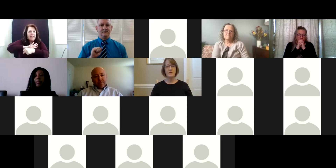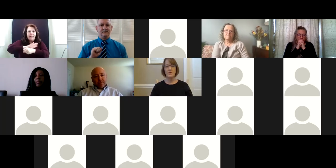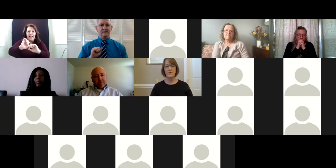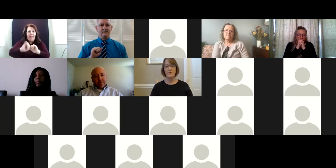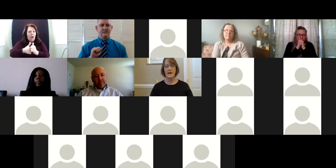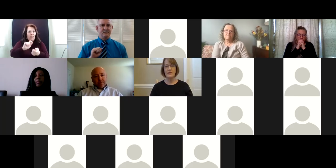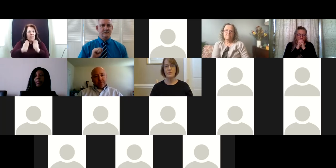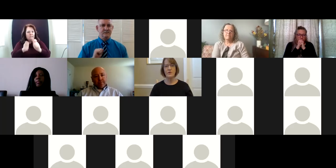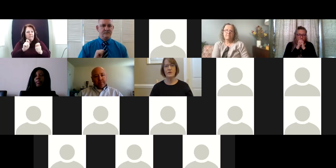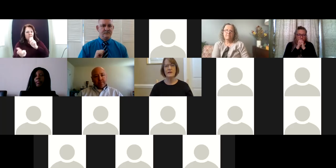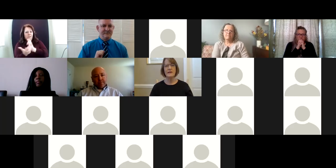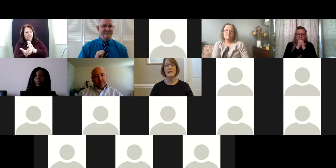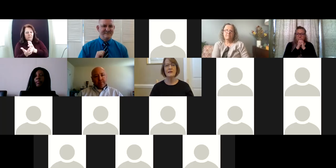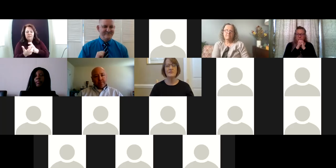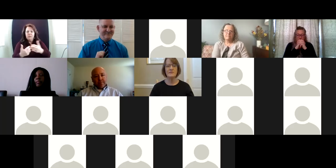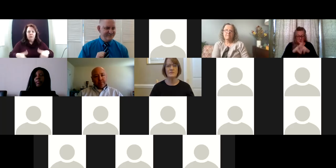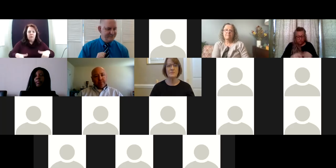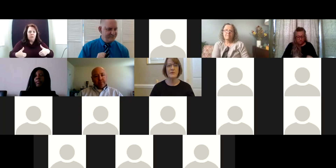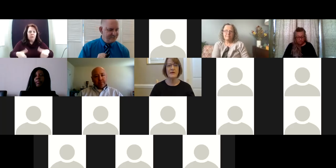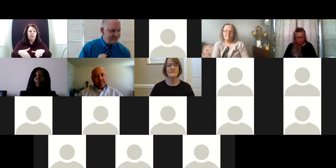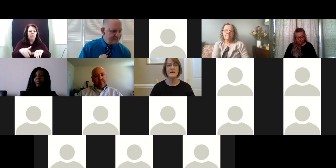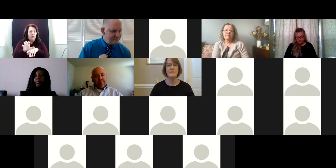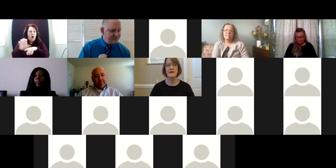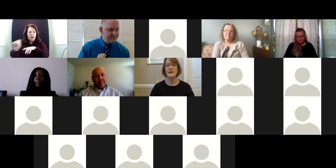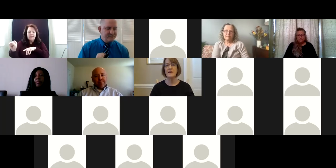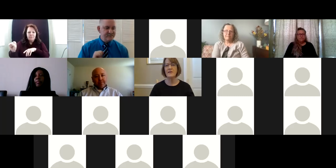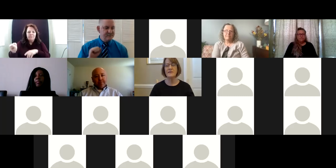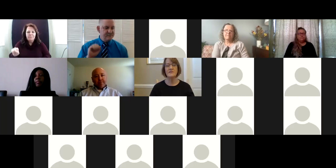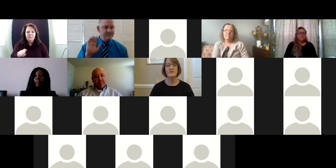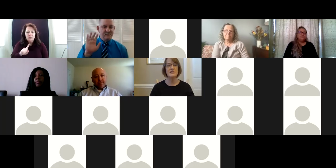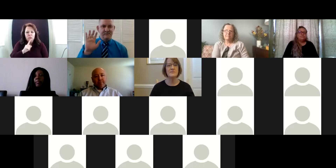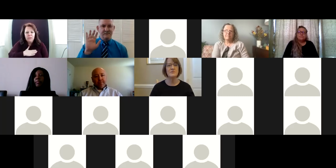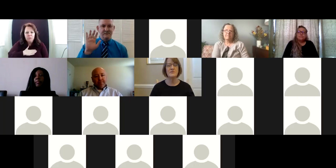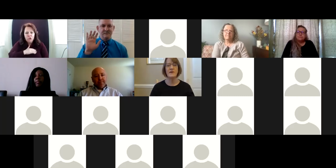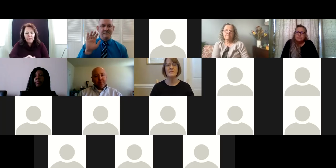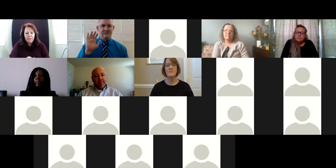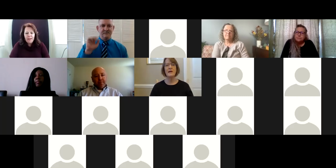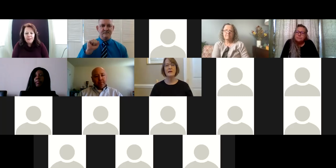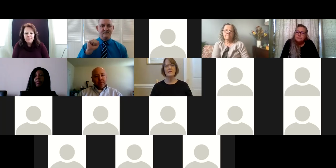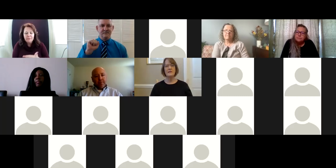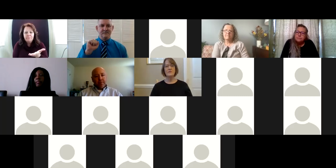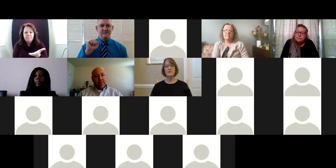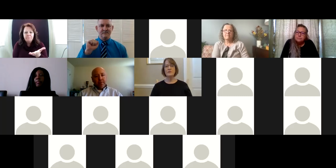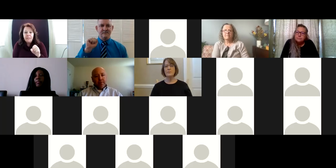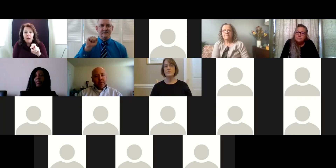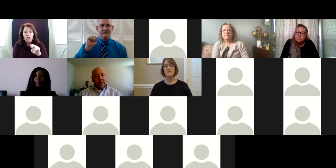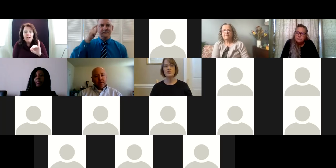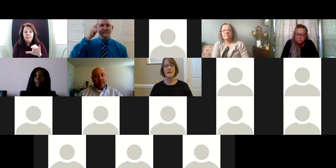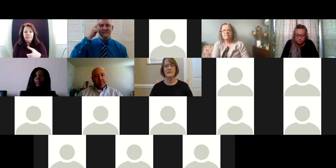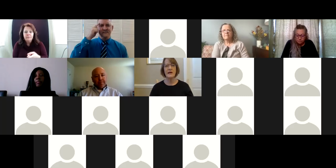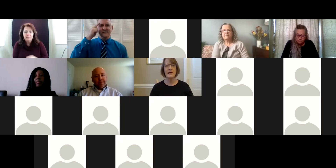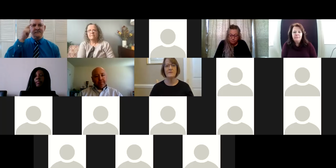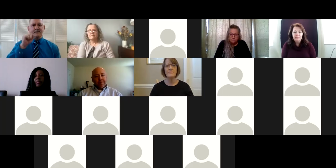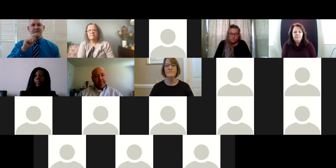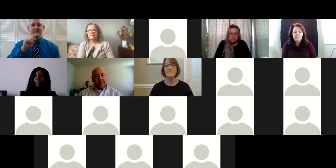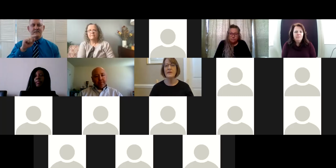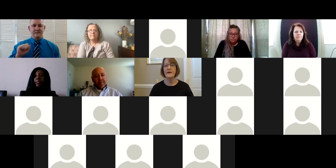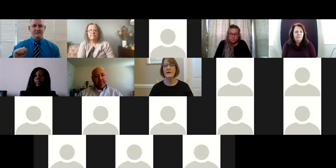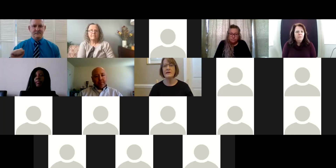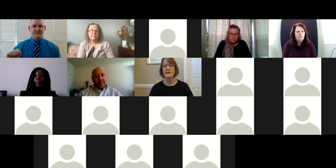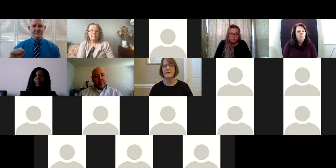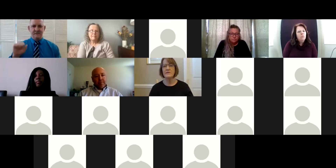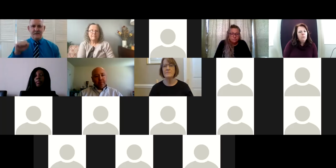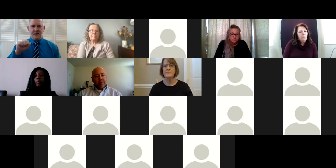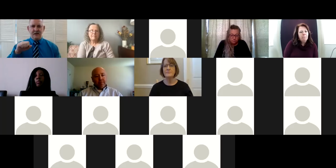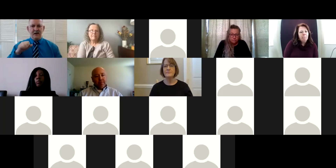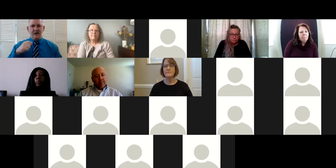been doing a whole lot of work even through the pandemic and all the adjustments we've had to make. I really appreciate that.